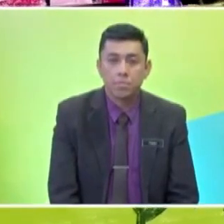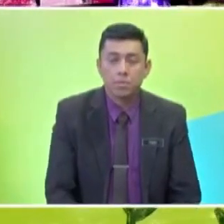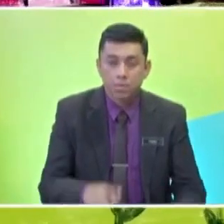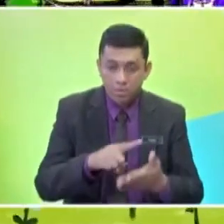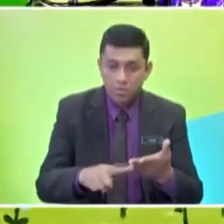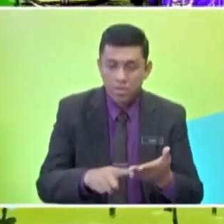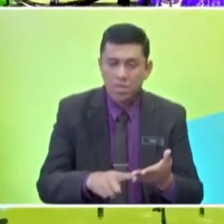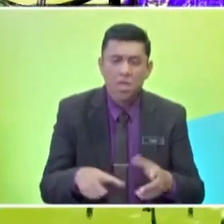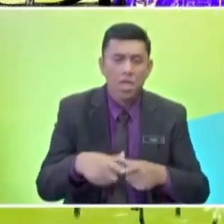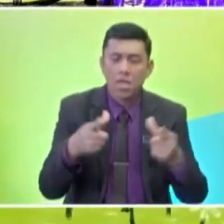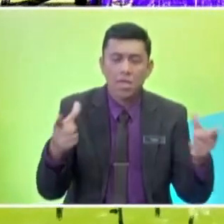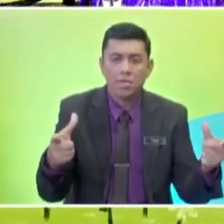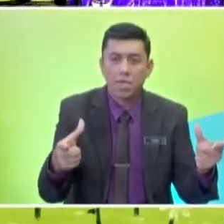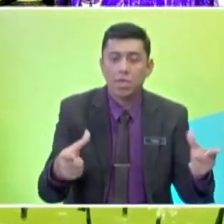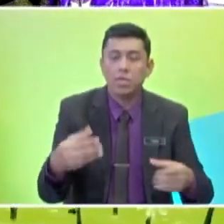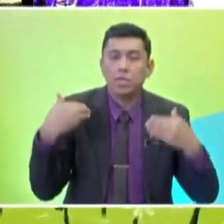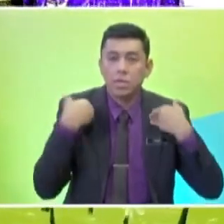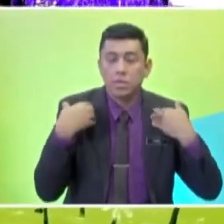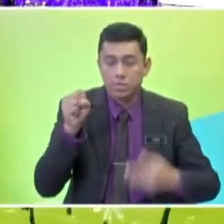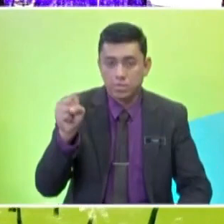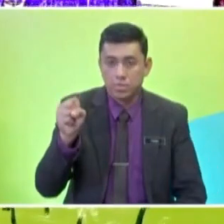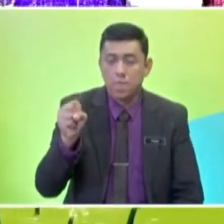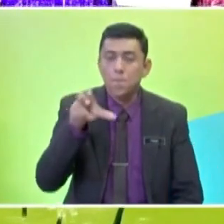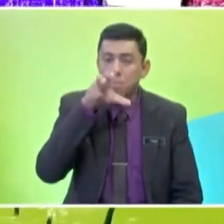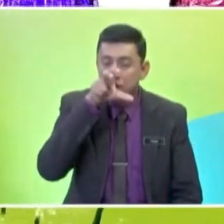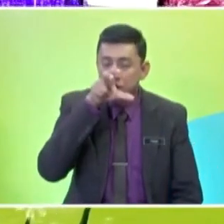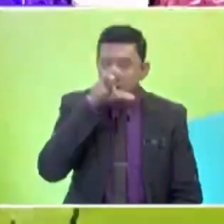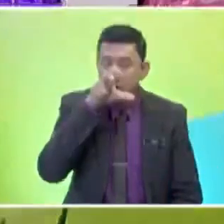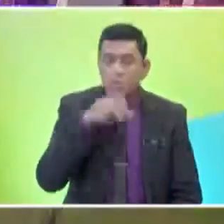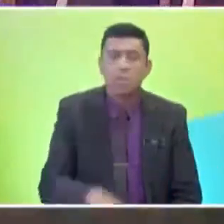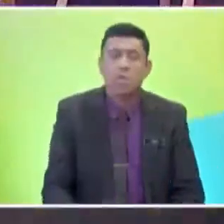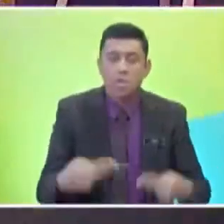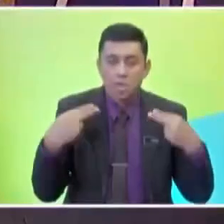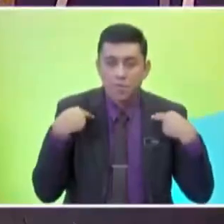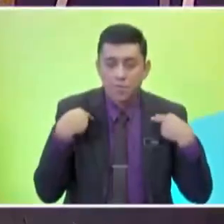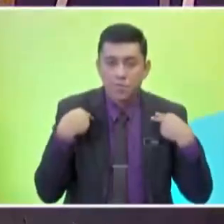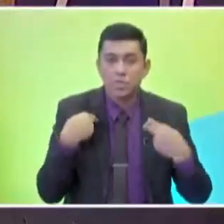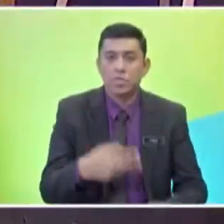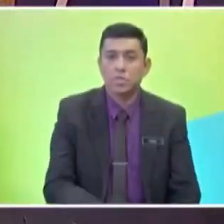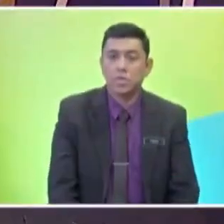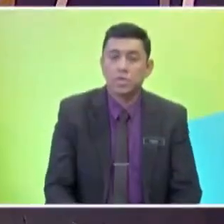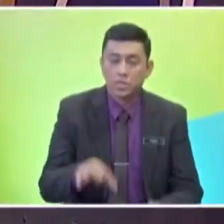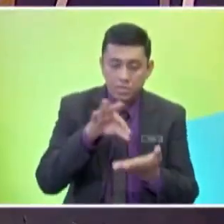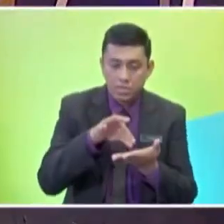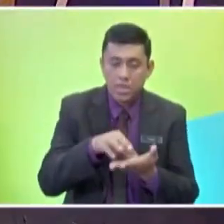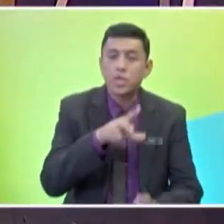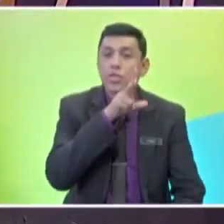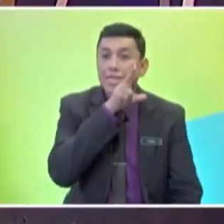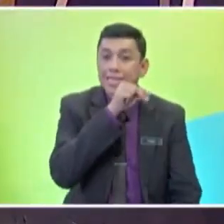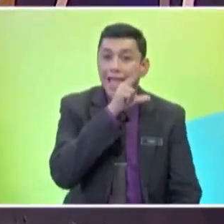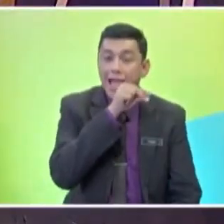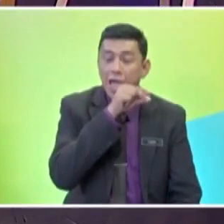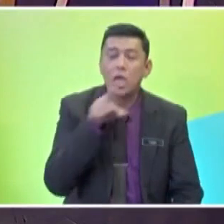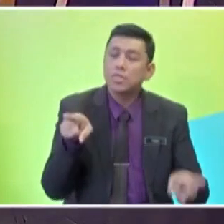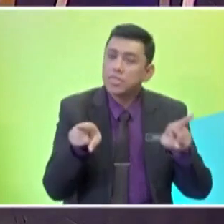What other animals that have a beak like a chicken? Okay. I know this one. A duck. Yes, a